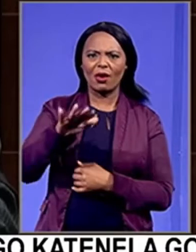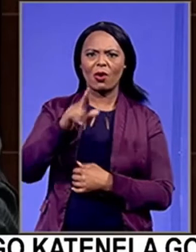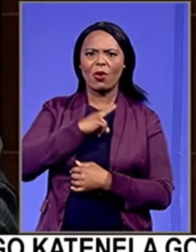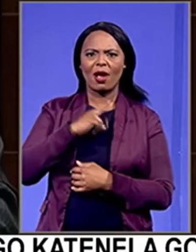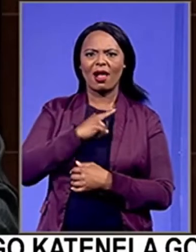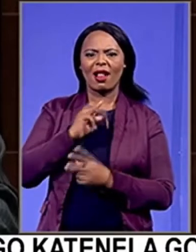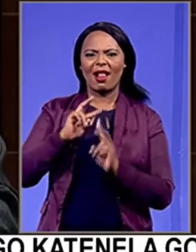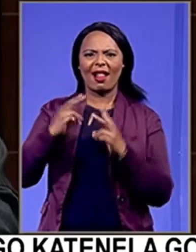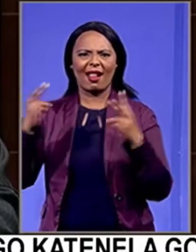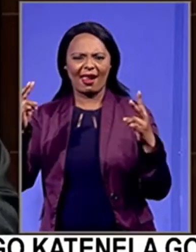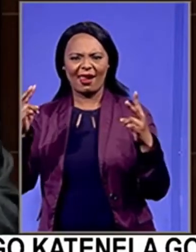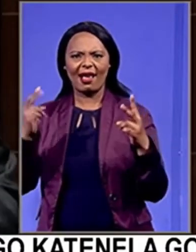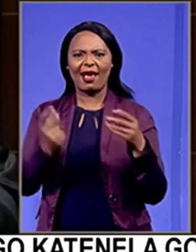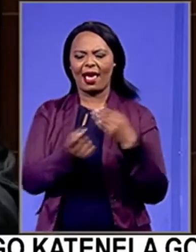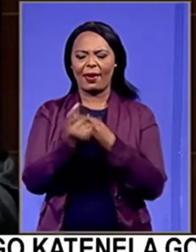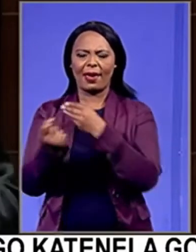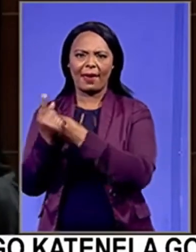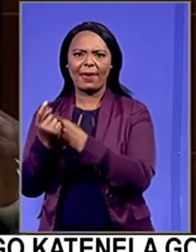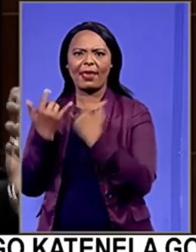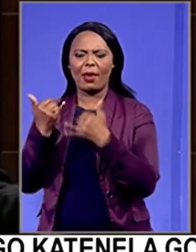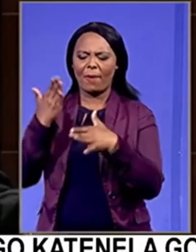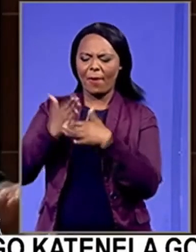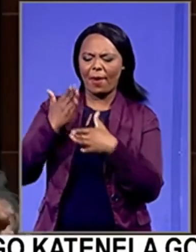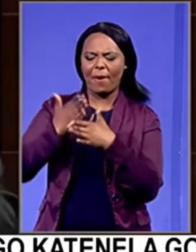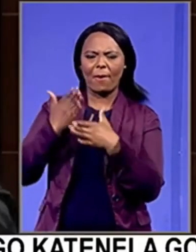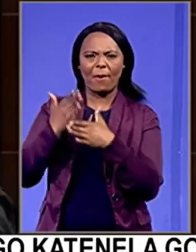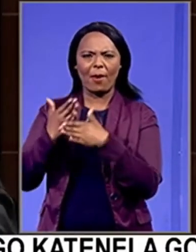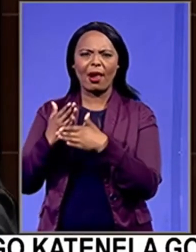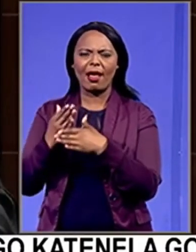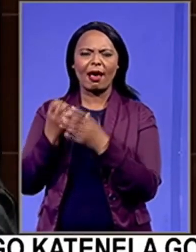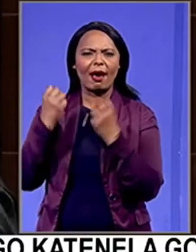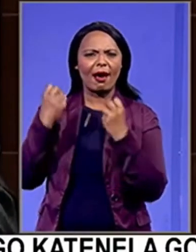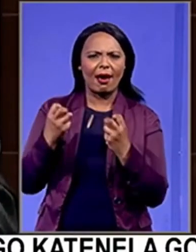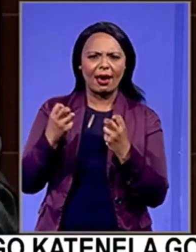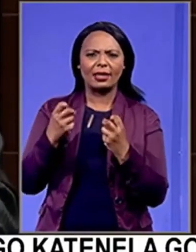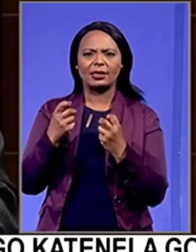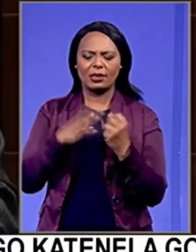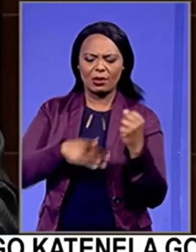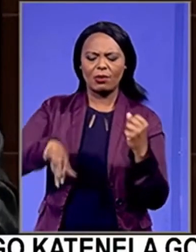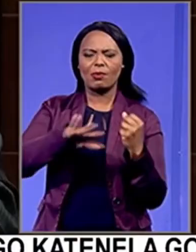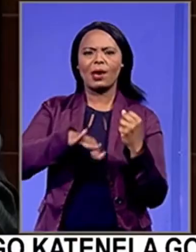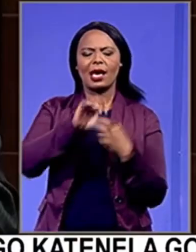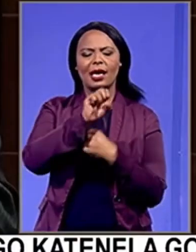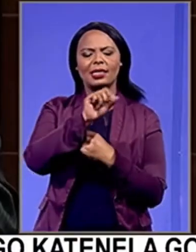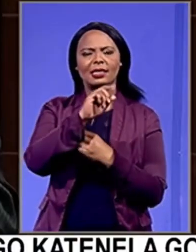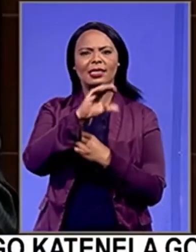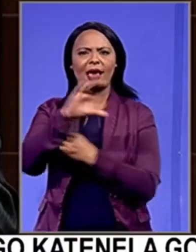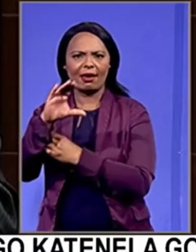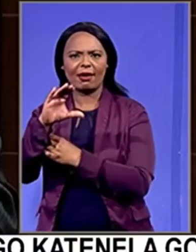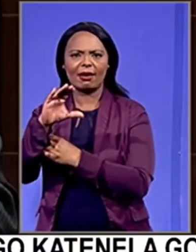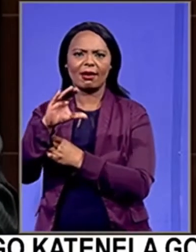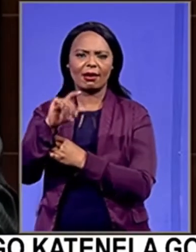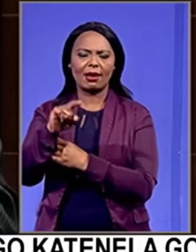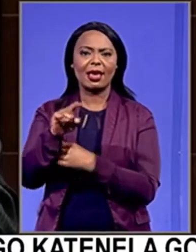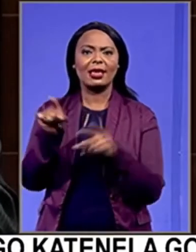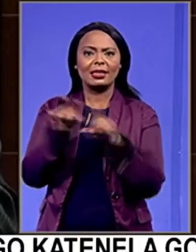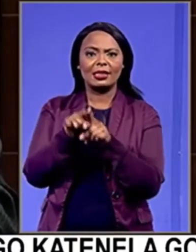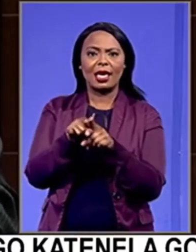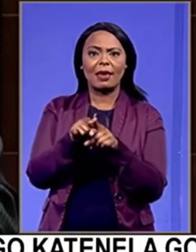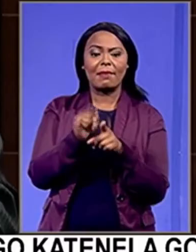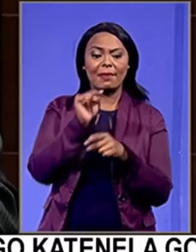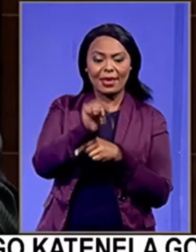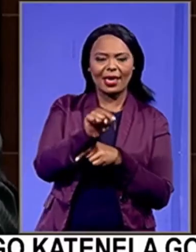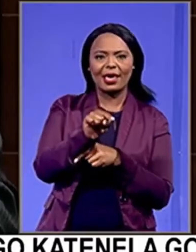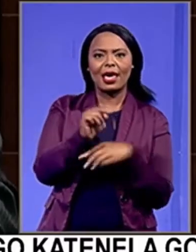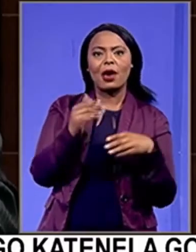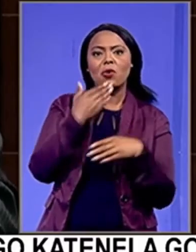reforms that we had been working on as SADC and as led by South